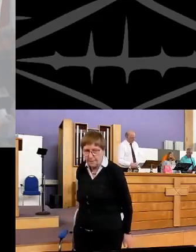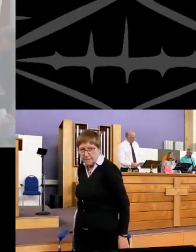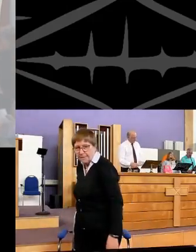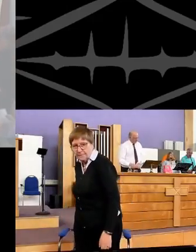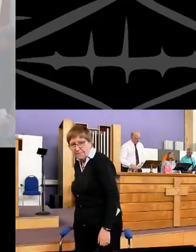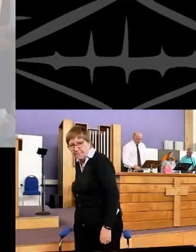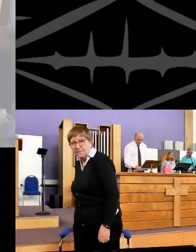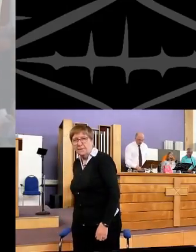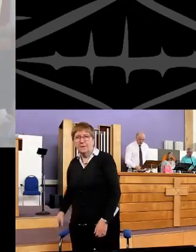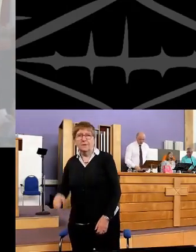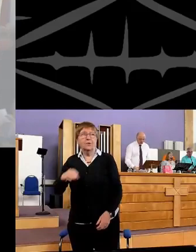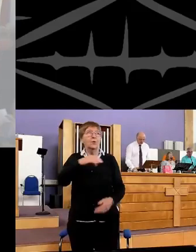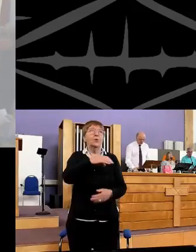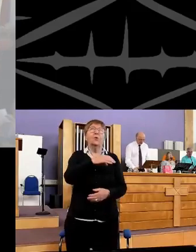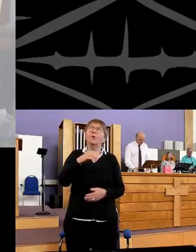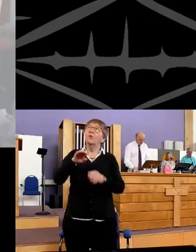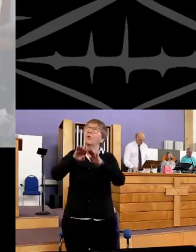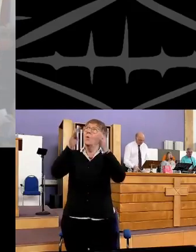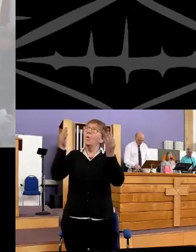Christ is the world.